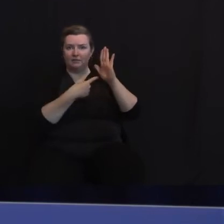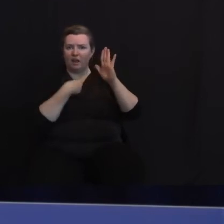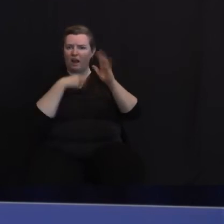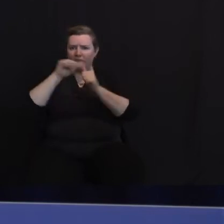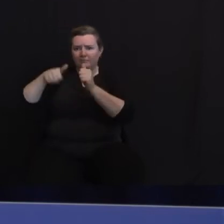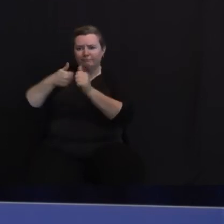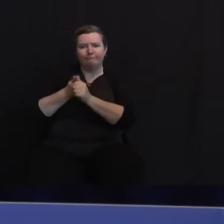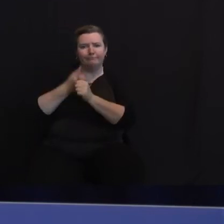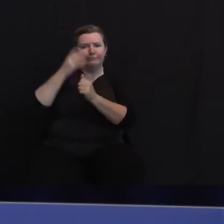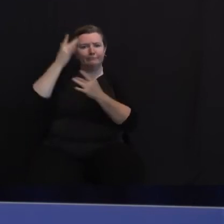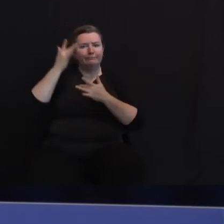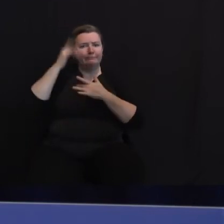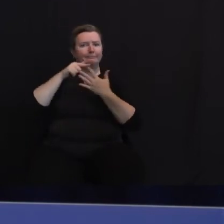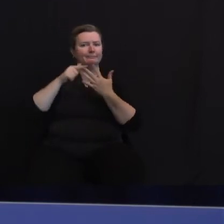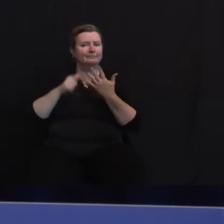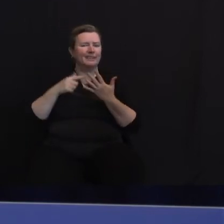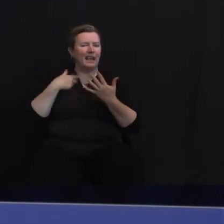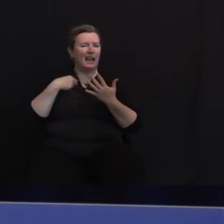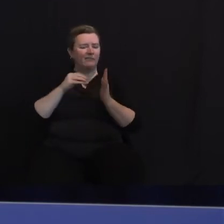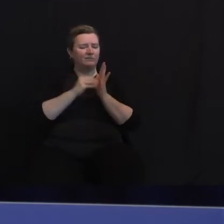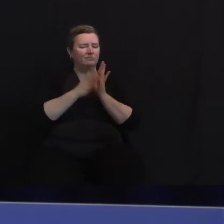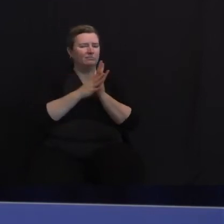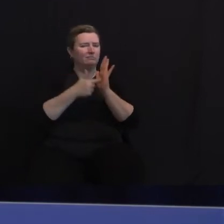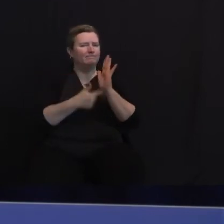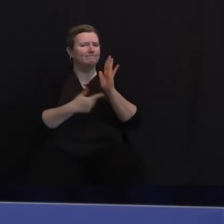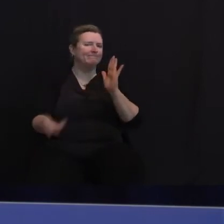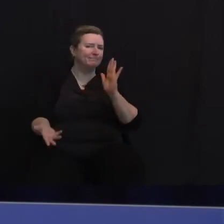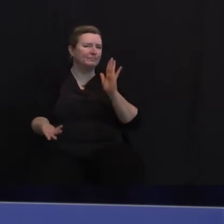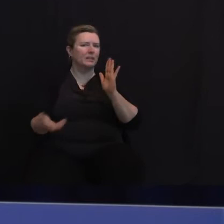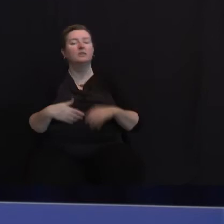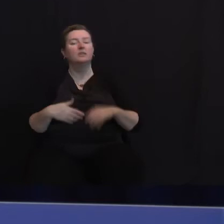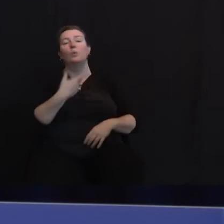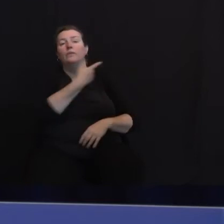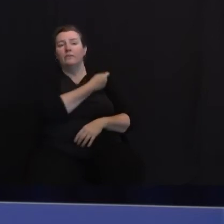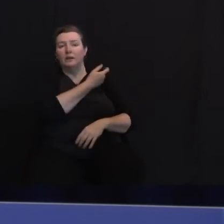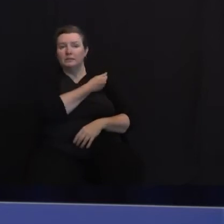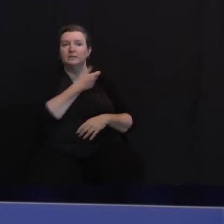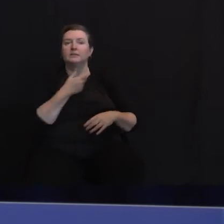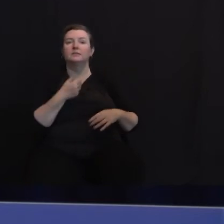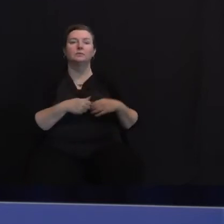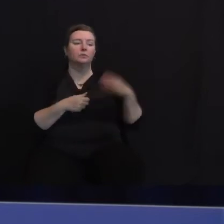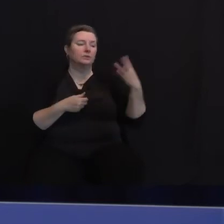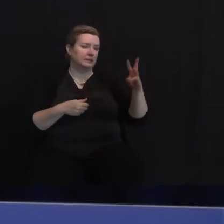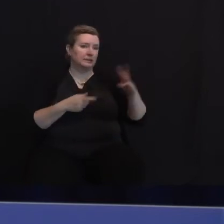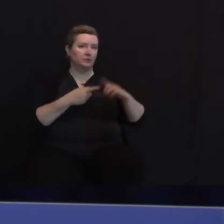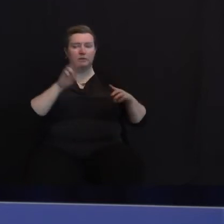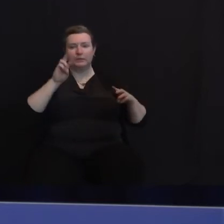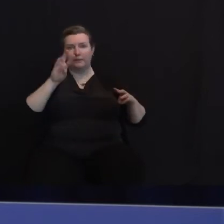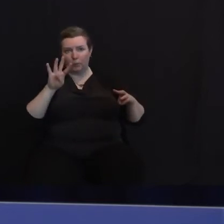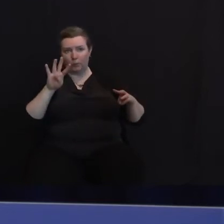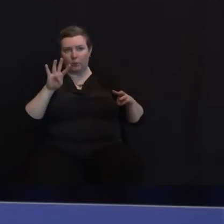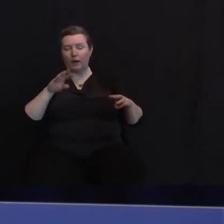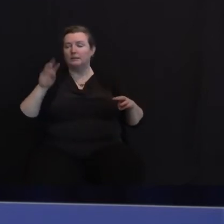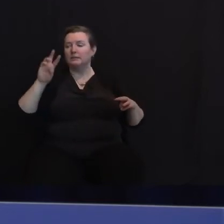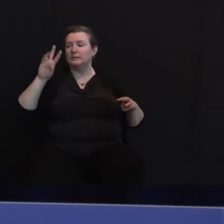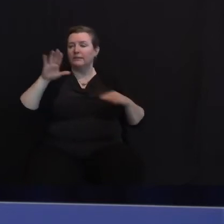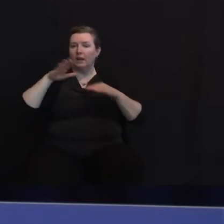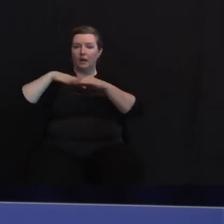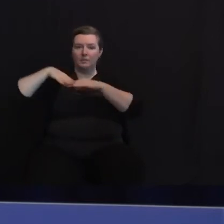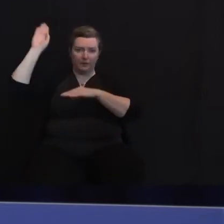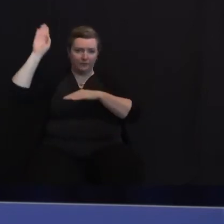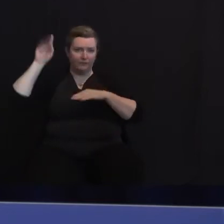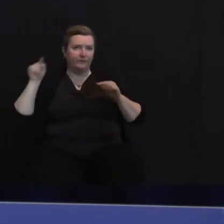vaccine access to those 65 and older and those between 16 and 65 years of age with chronic conditions will help